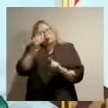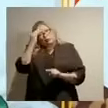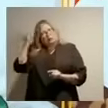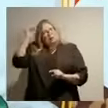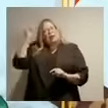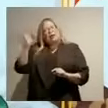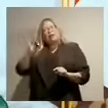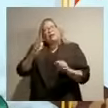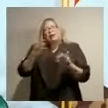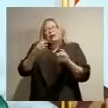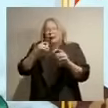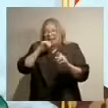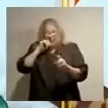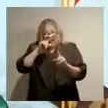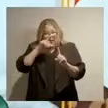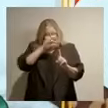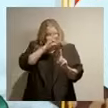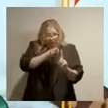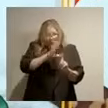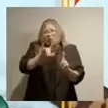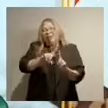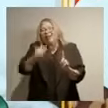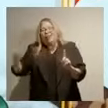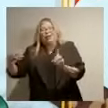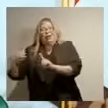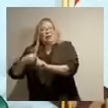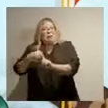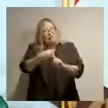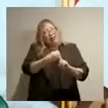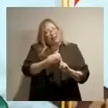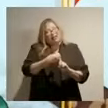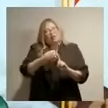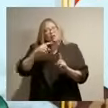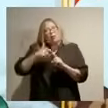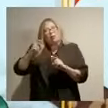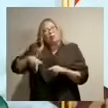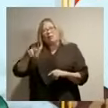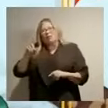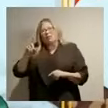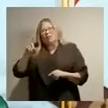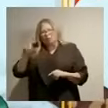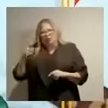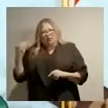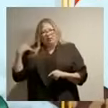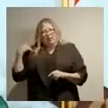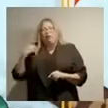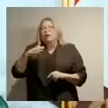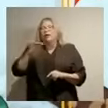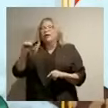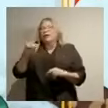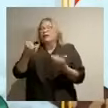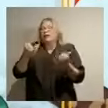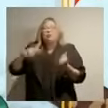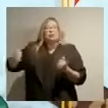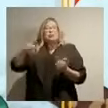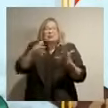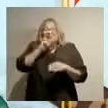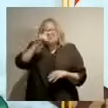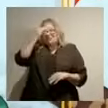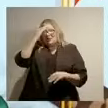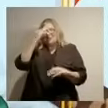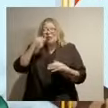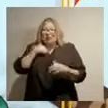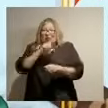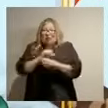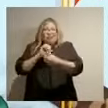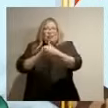and the $2.7 billion and what's been set aside. I'm also mindful of what others may not be mindful of, and that's the work we're doing with the feds in this space,